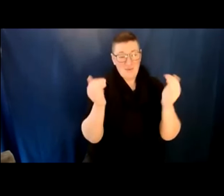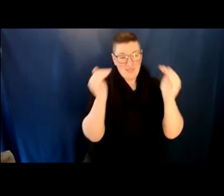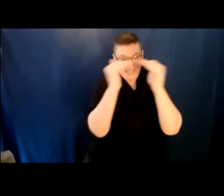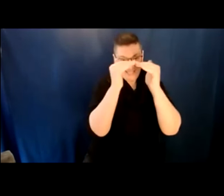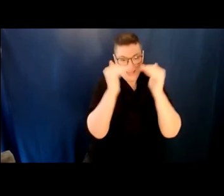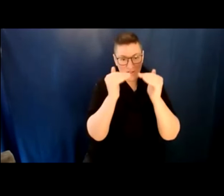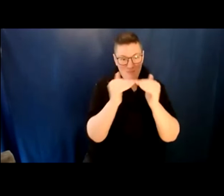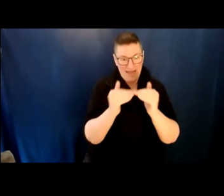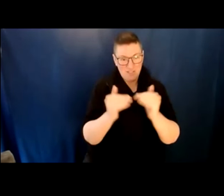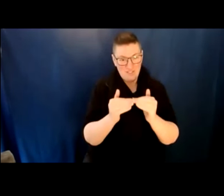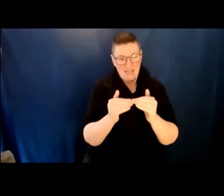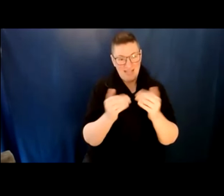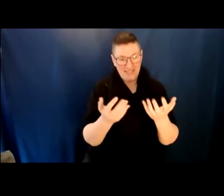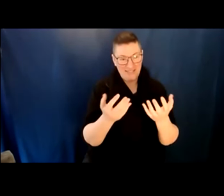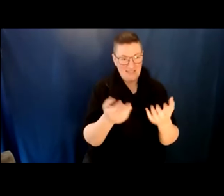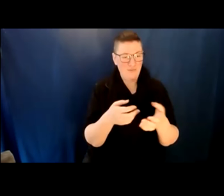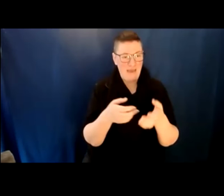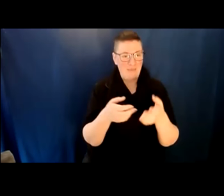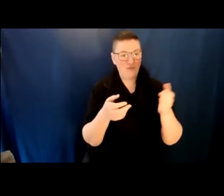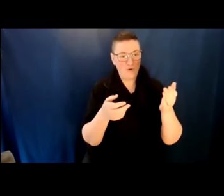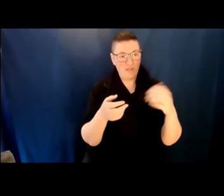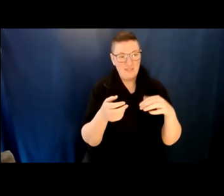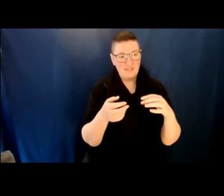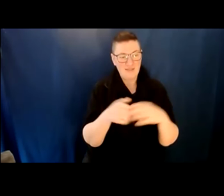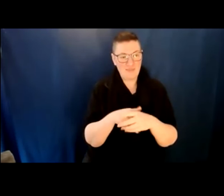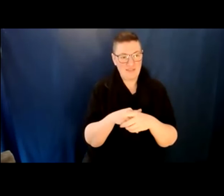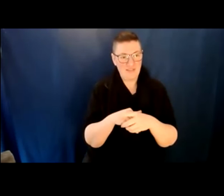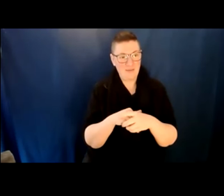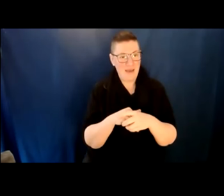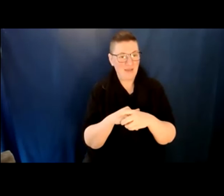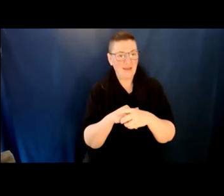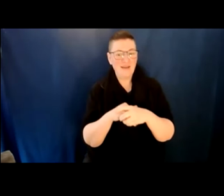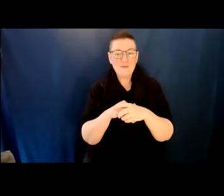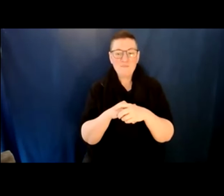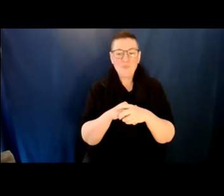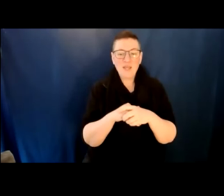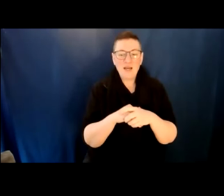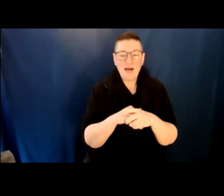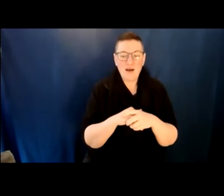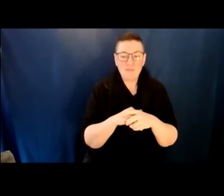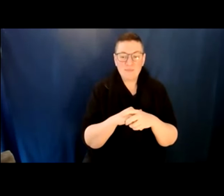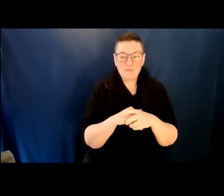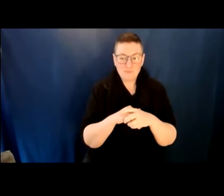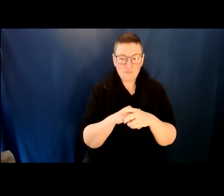So you can see they all match, and that's a successful mapping for this specific submapping.